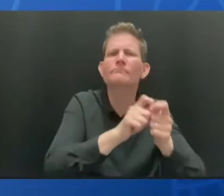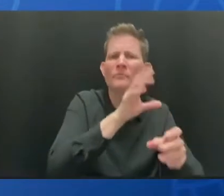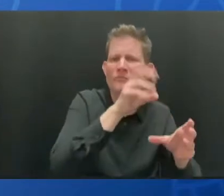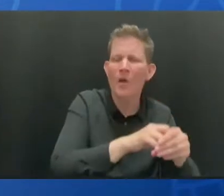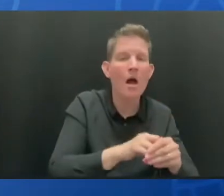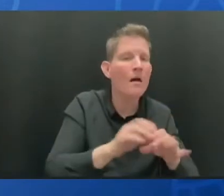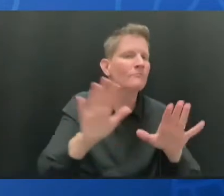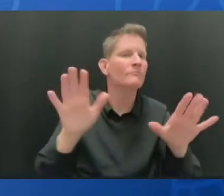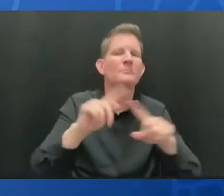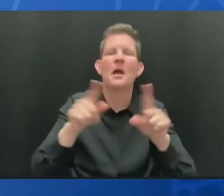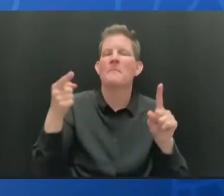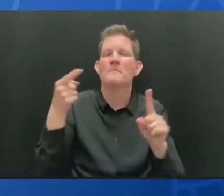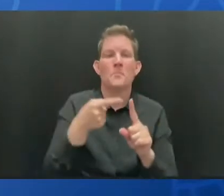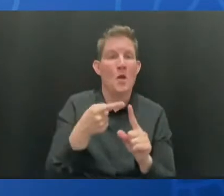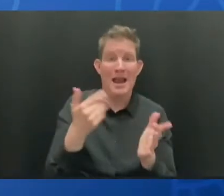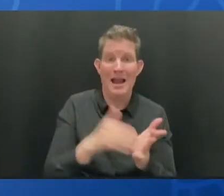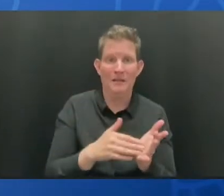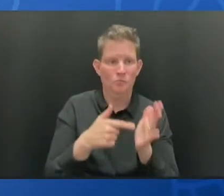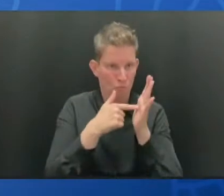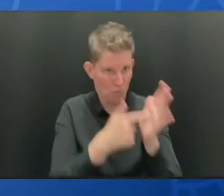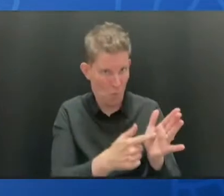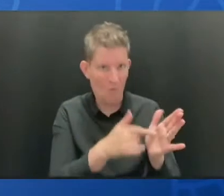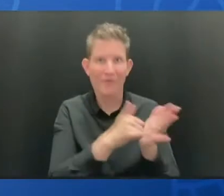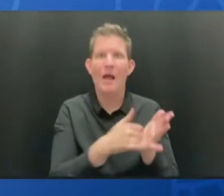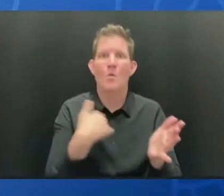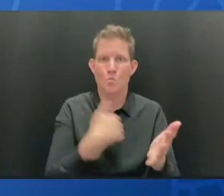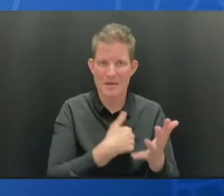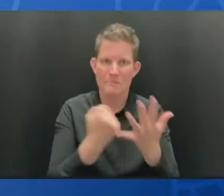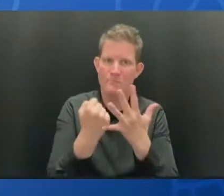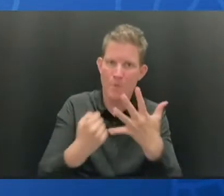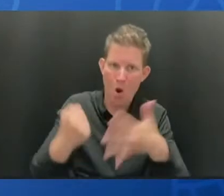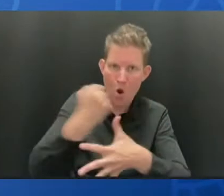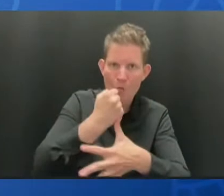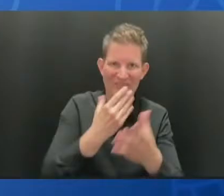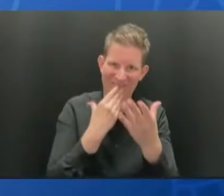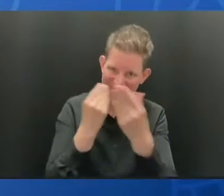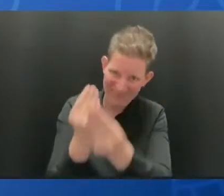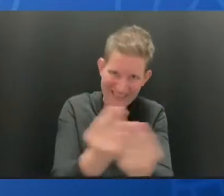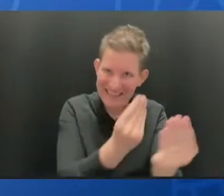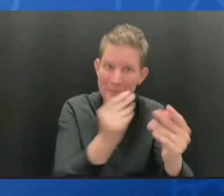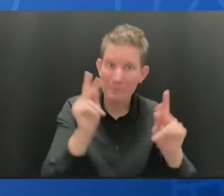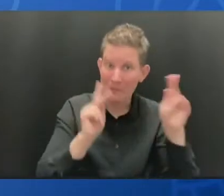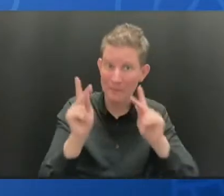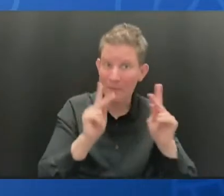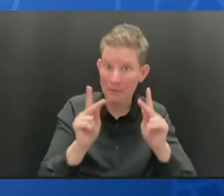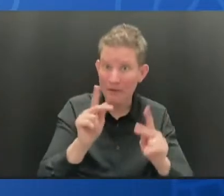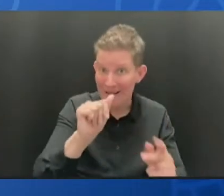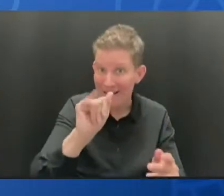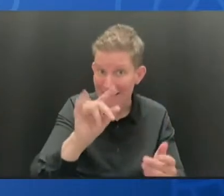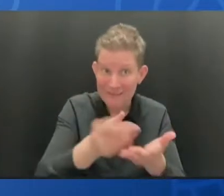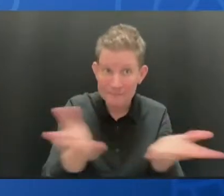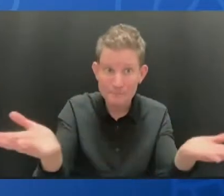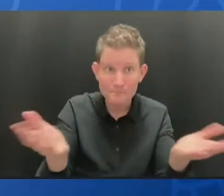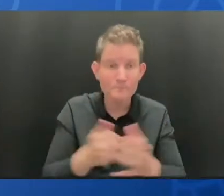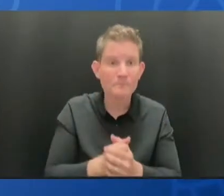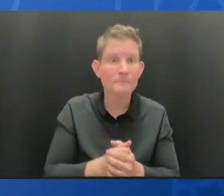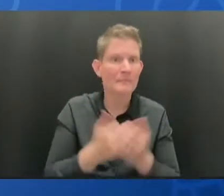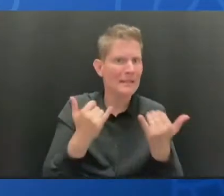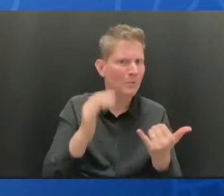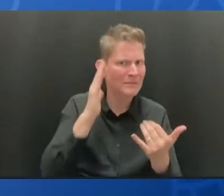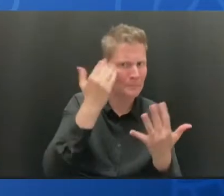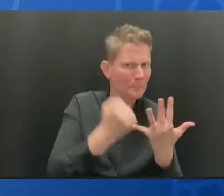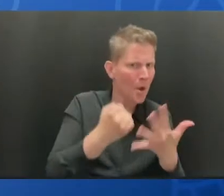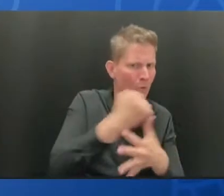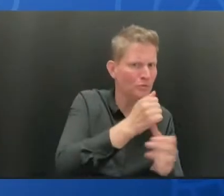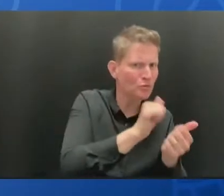to, at first it was, let's get these people fed, and now it seems to be something else in the meantime. Yes, sir, go ahead. Thank you, Tammy.